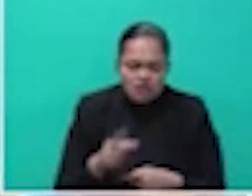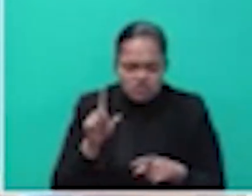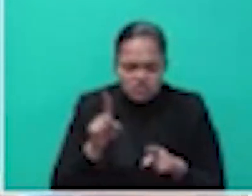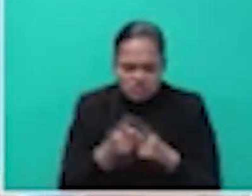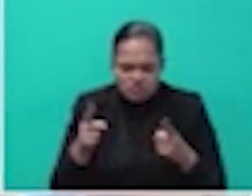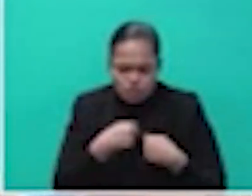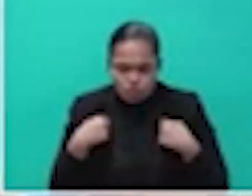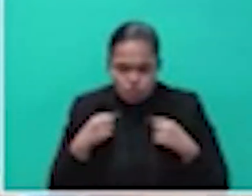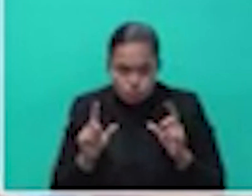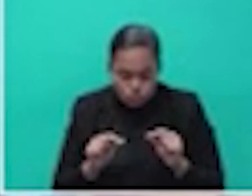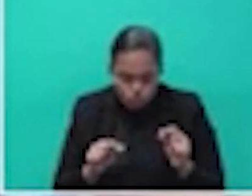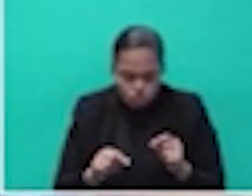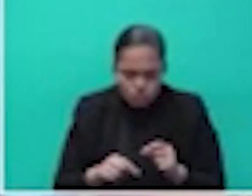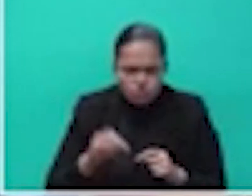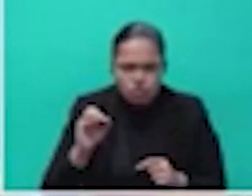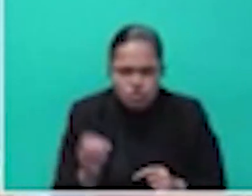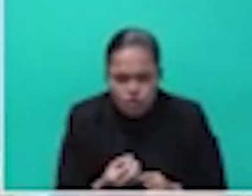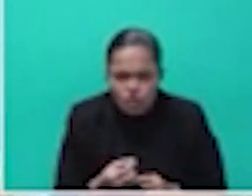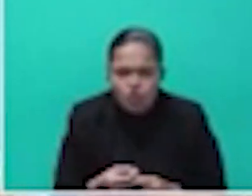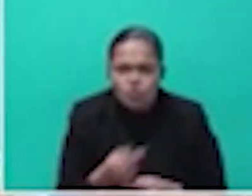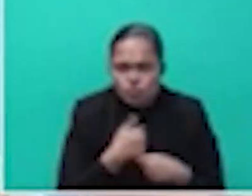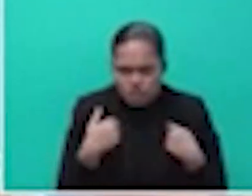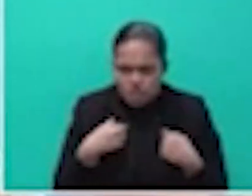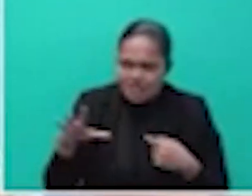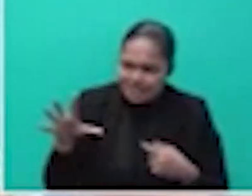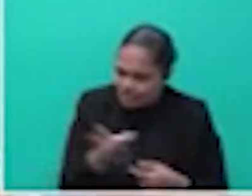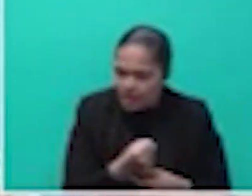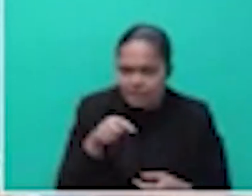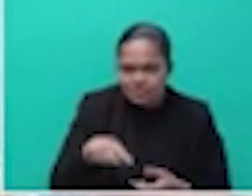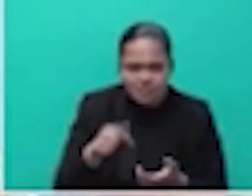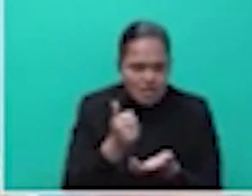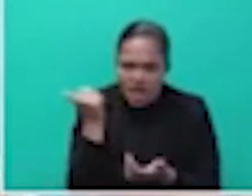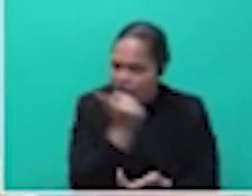do. So it's incumbent upon us to take this action.